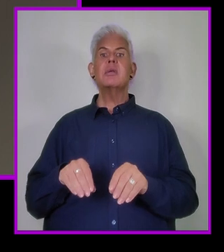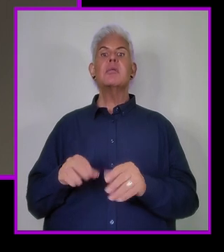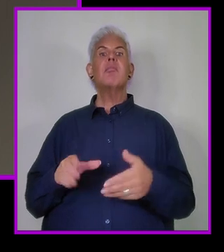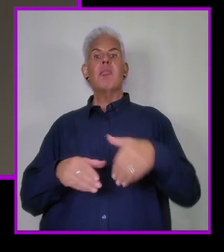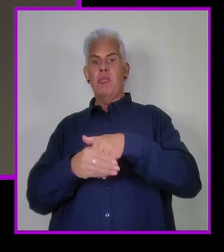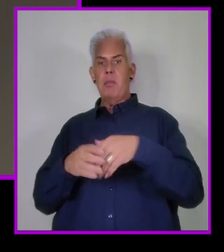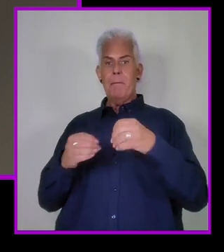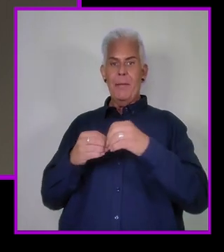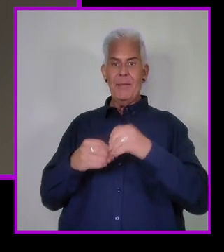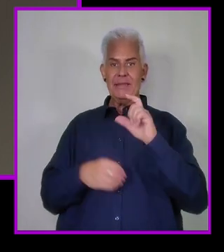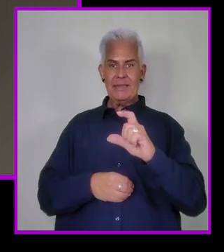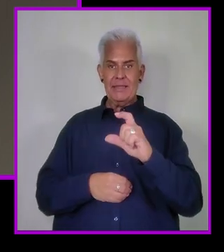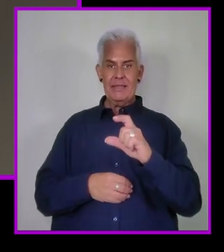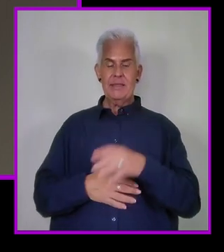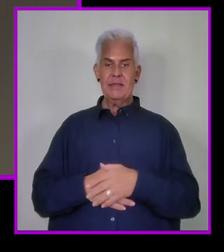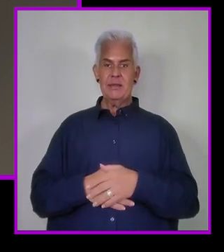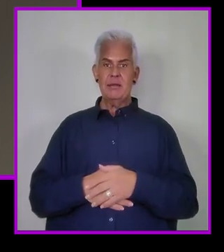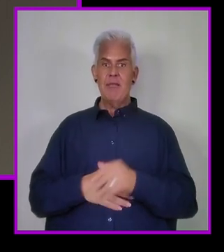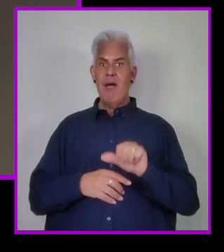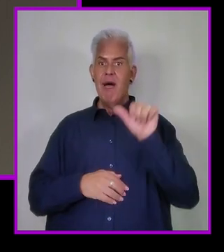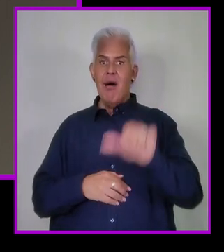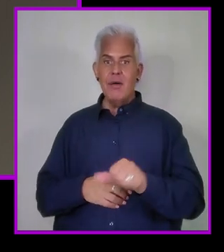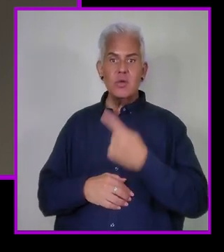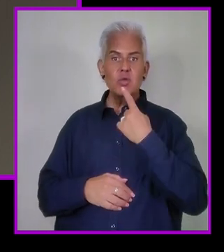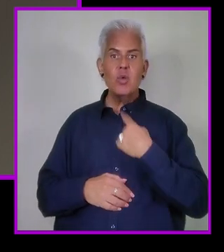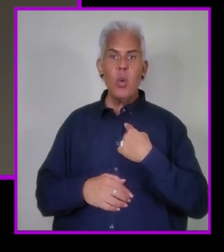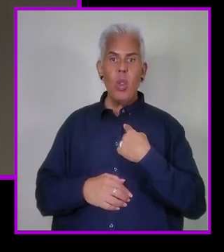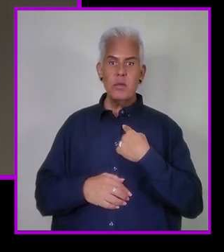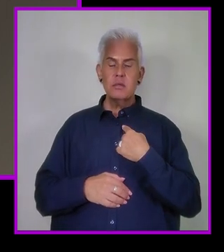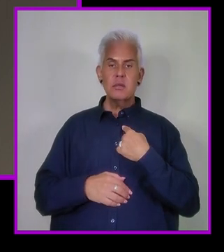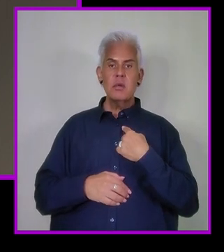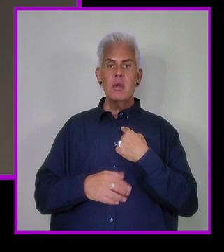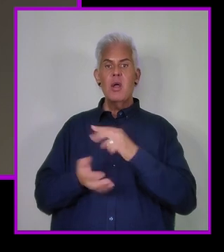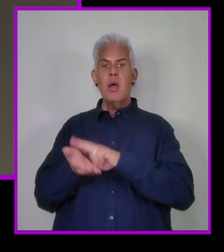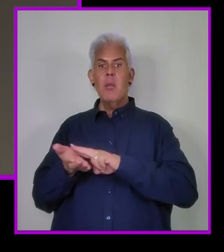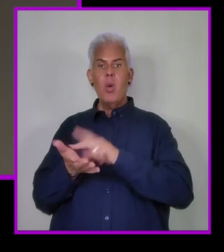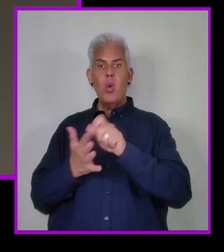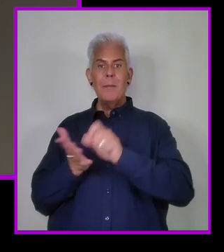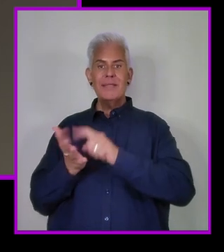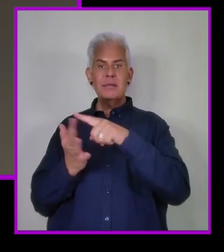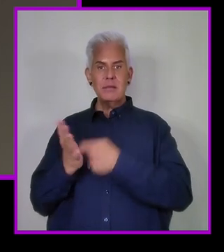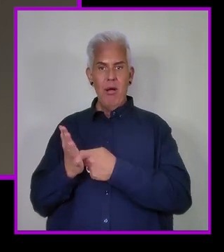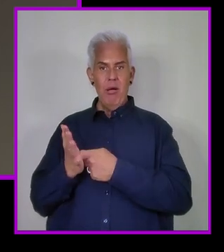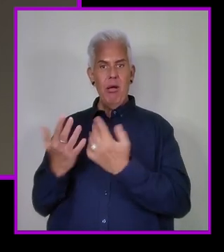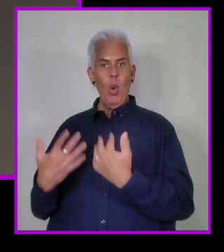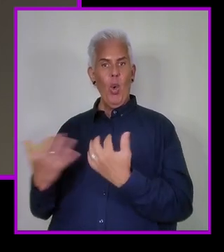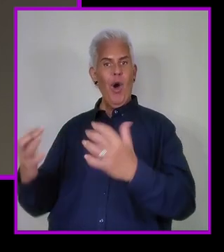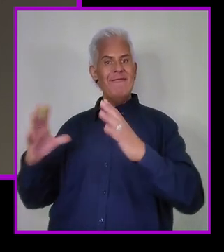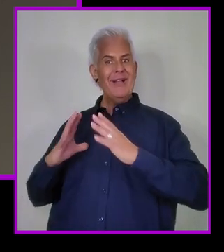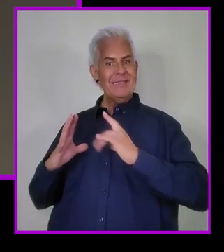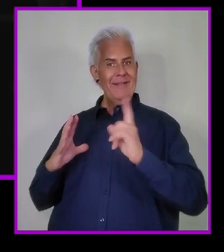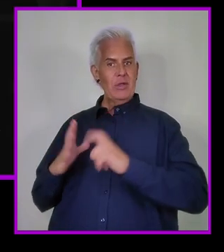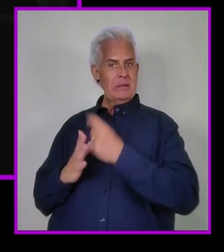BBC, which I was told afterwards that the Blue Peter audience are not yet ready for a